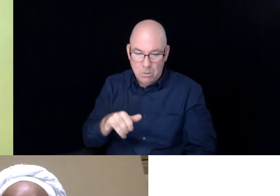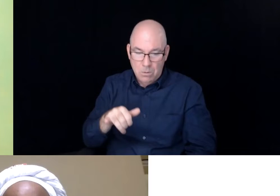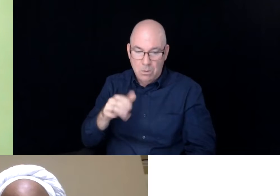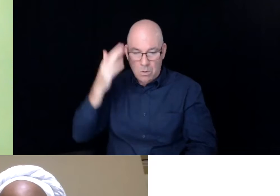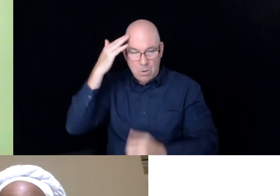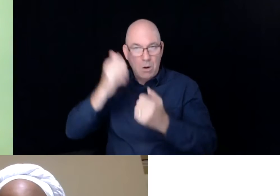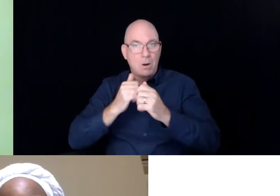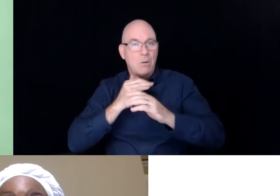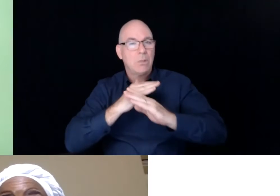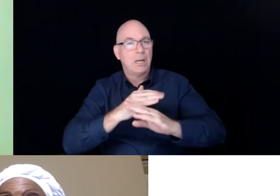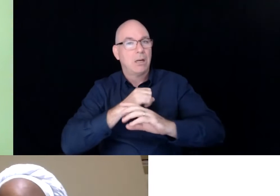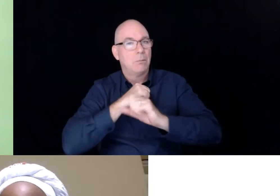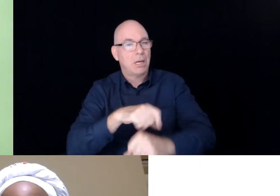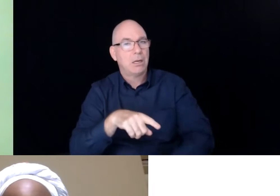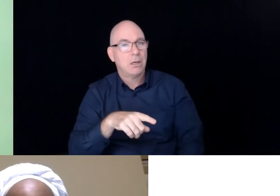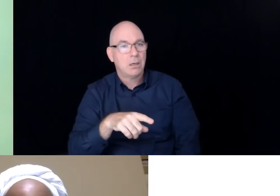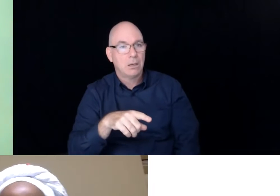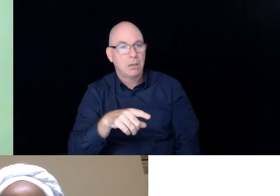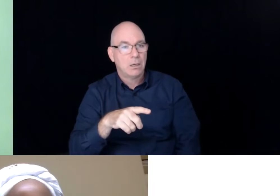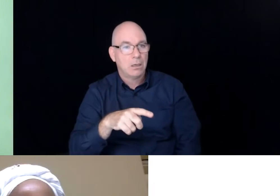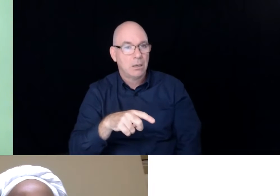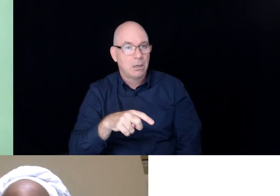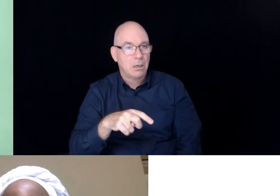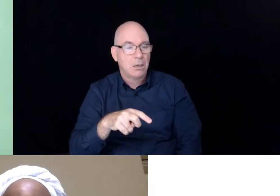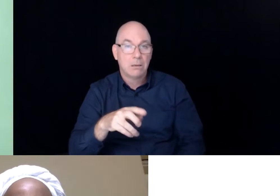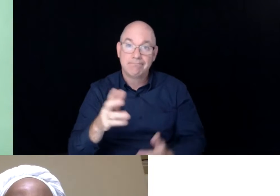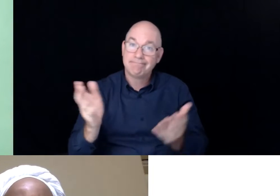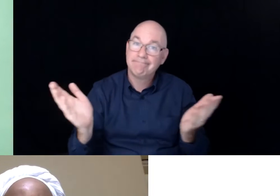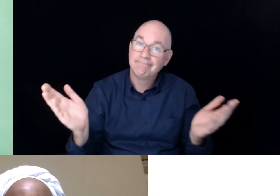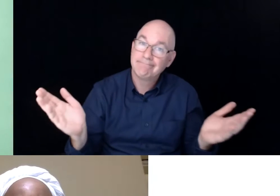And that means a mind shift, a